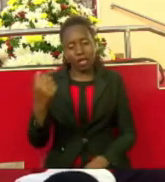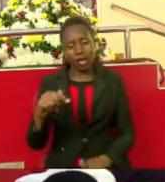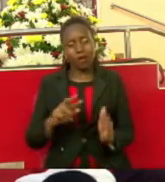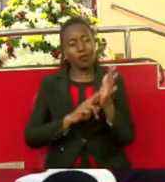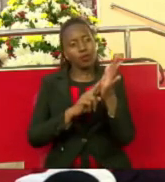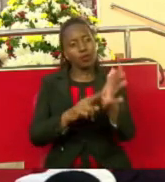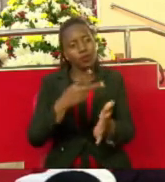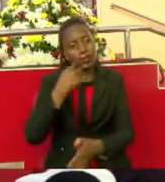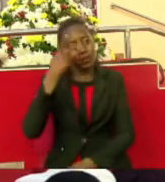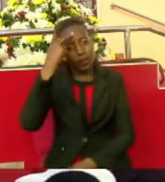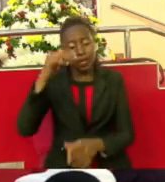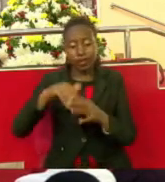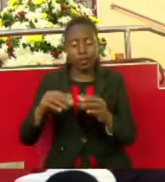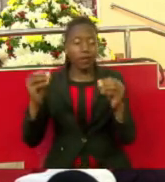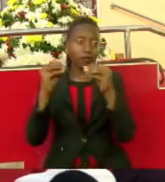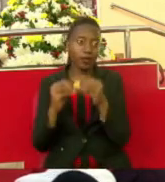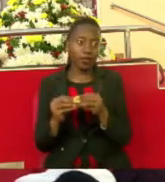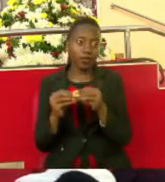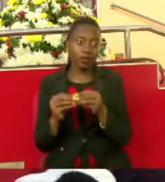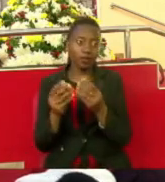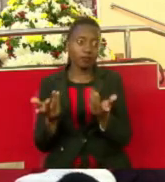the meetings.